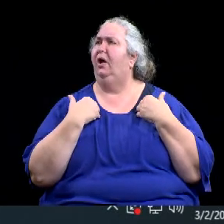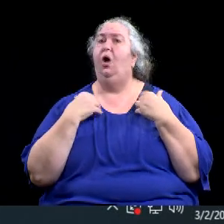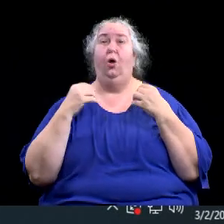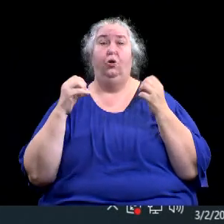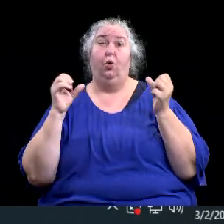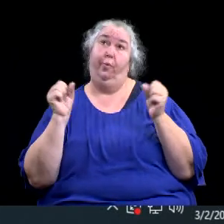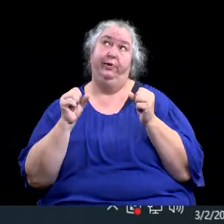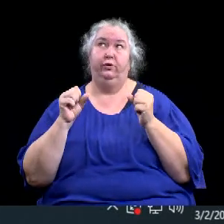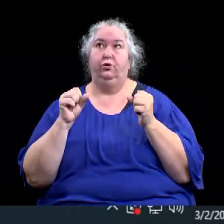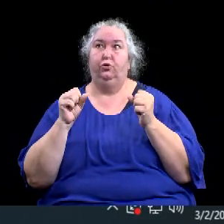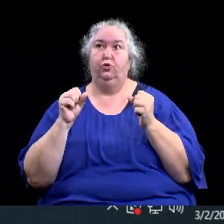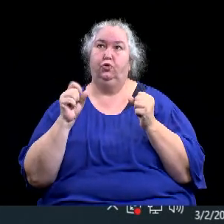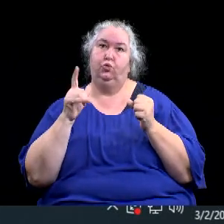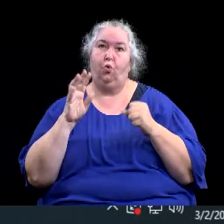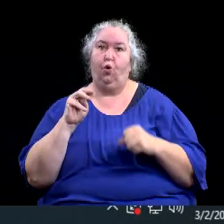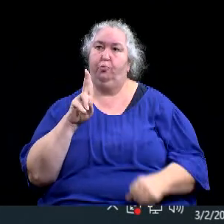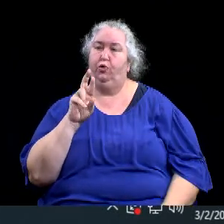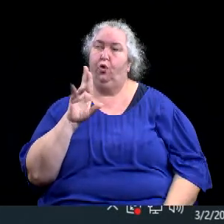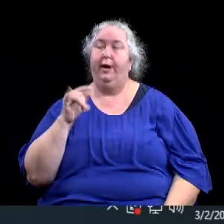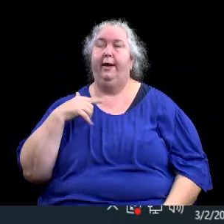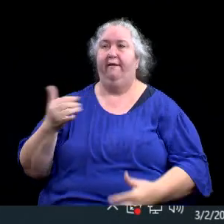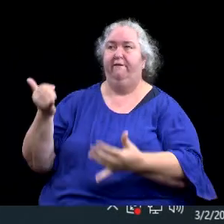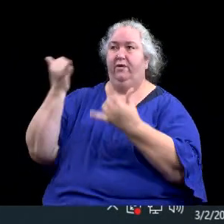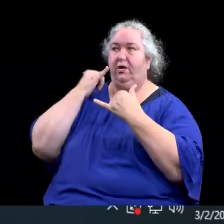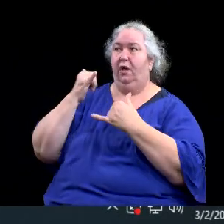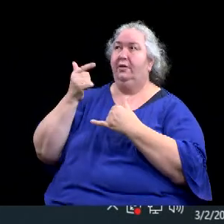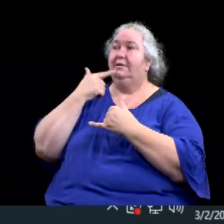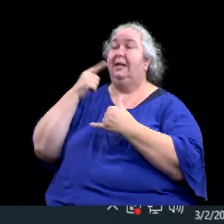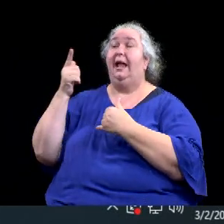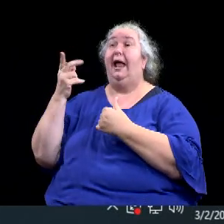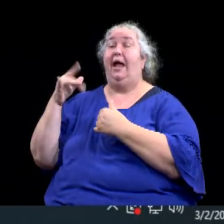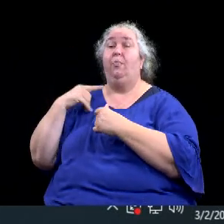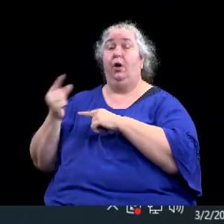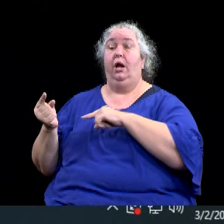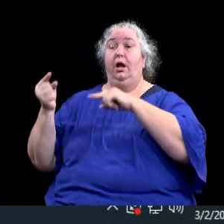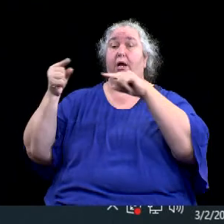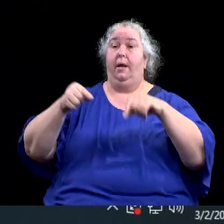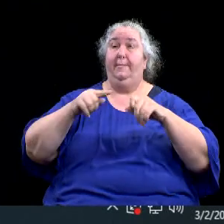to Texas and we're coming to you. They brought a whole budget,